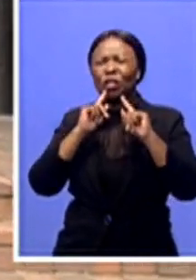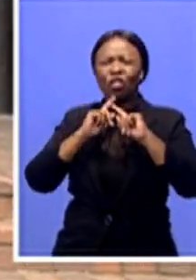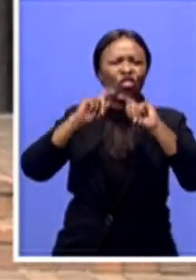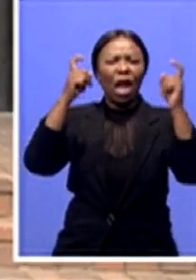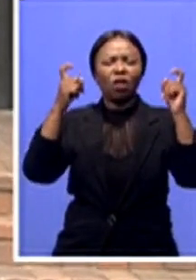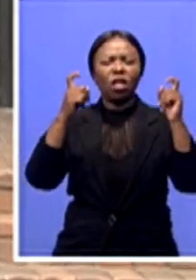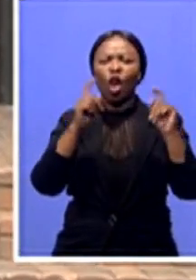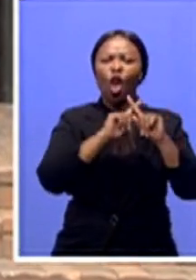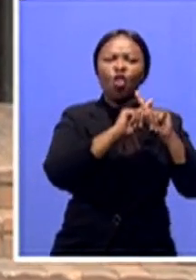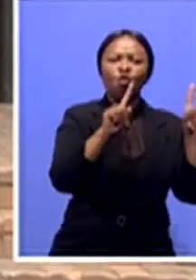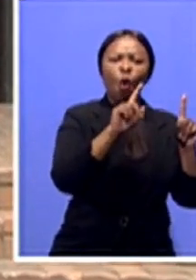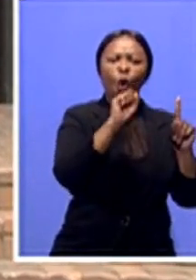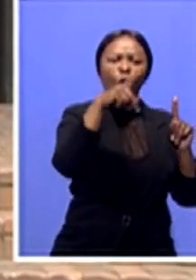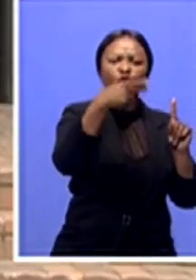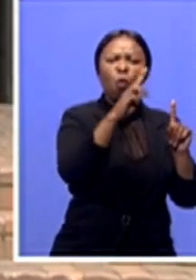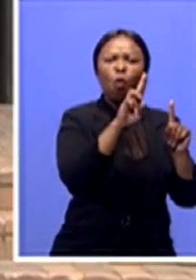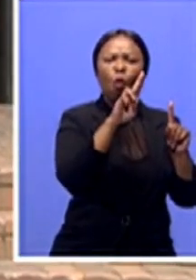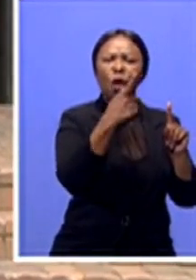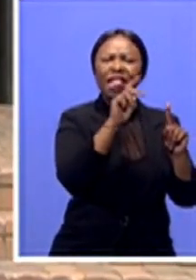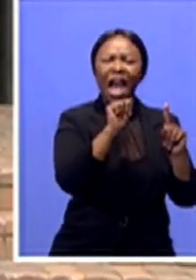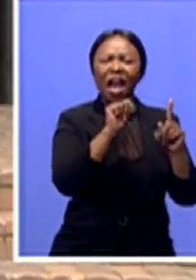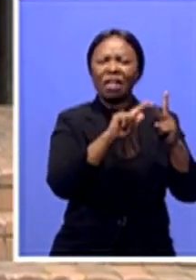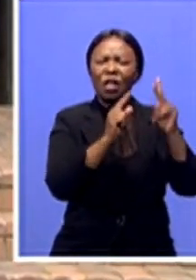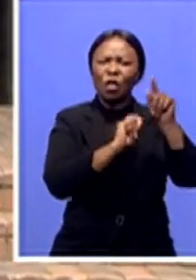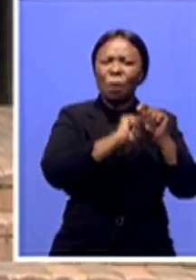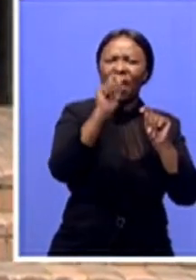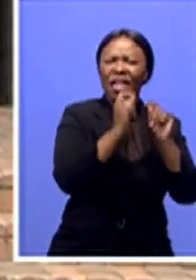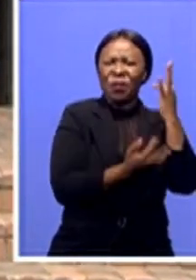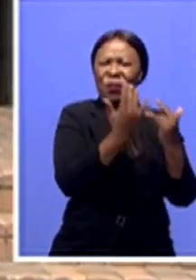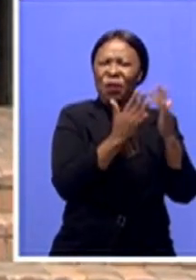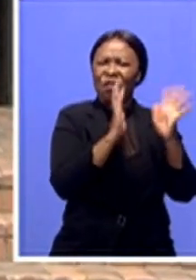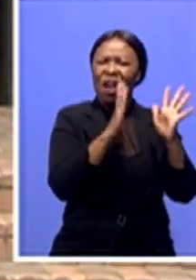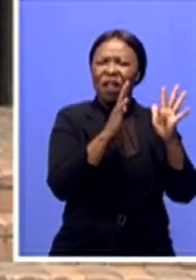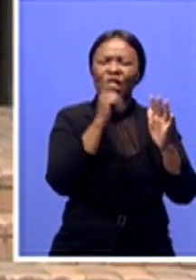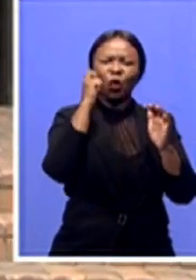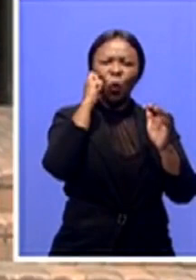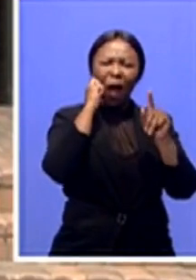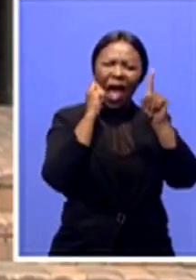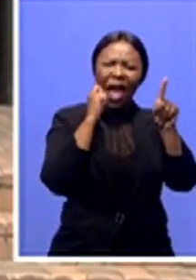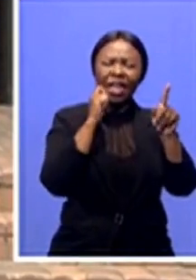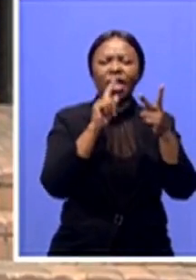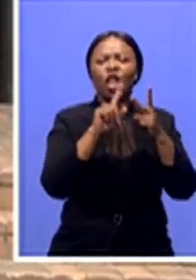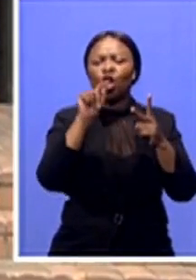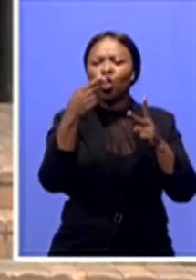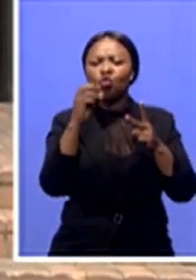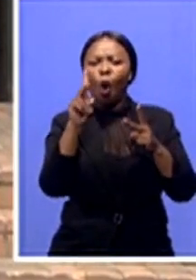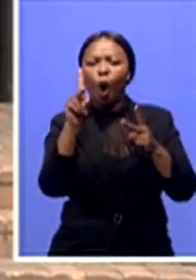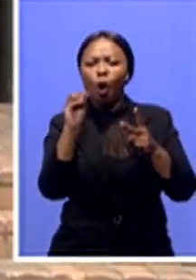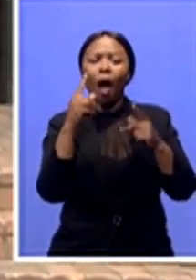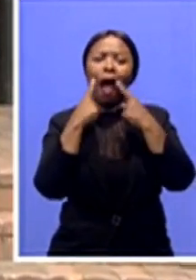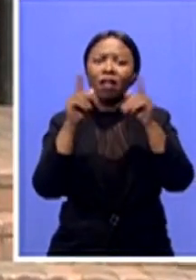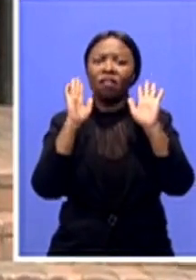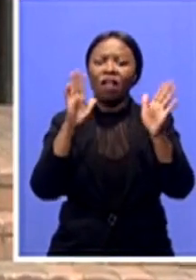where Tshwane was burnt down by disgruntled ANC members when Thoko Didiza was announced as the mayoral candidate of that